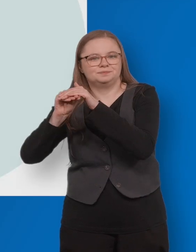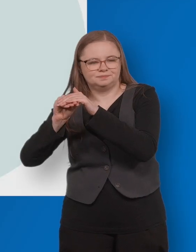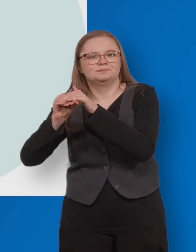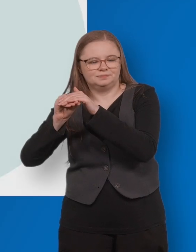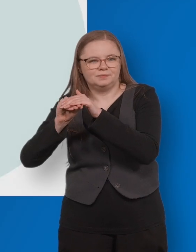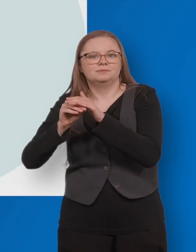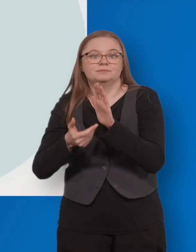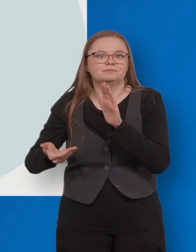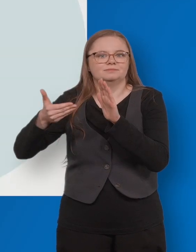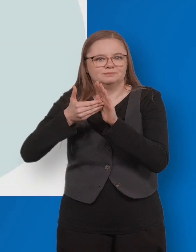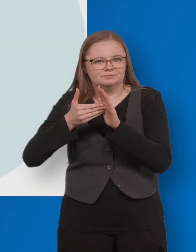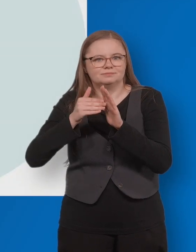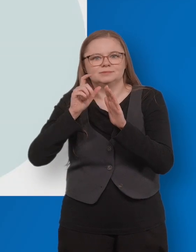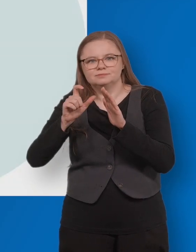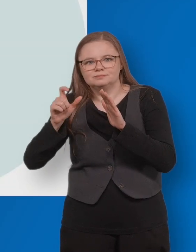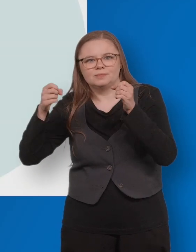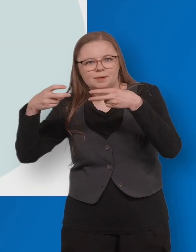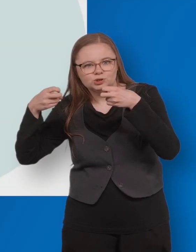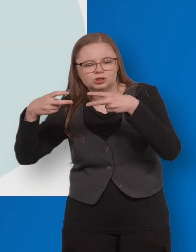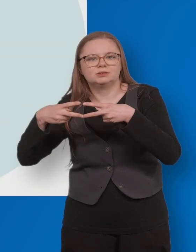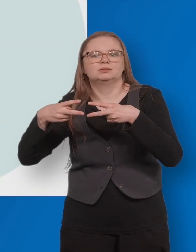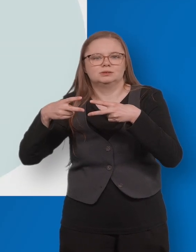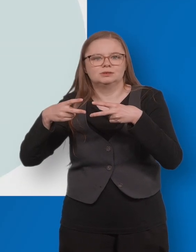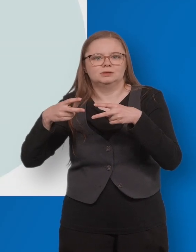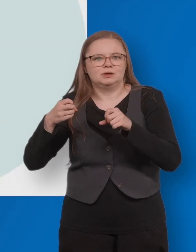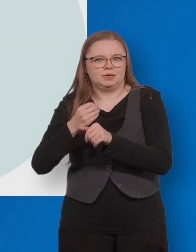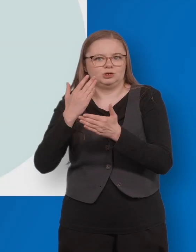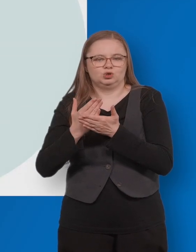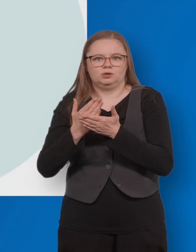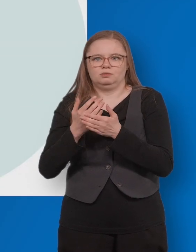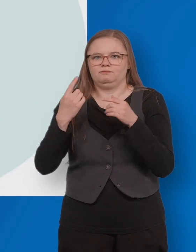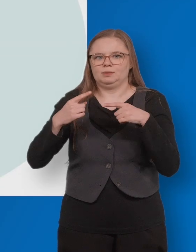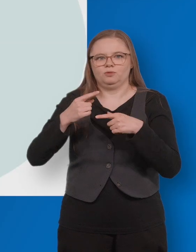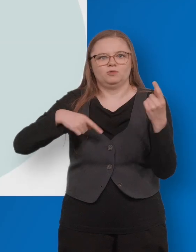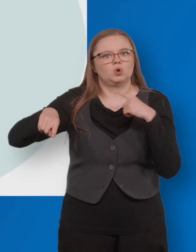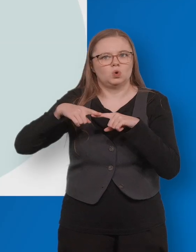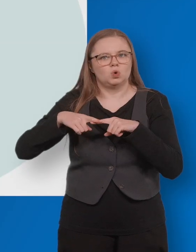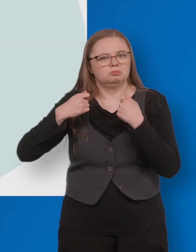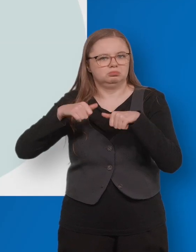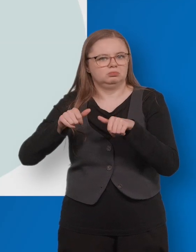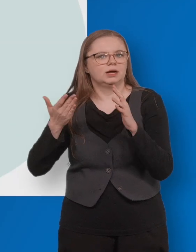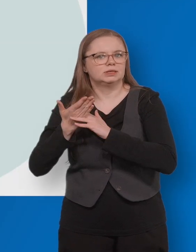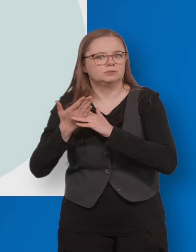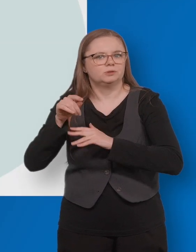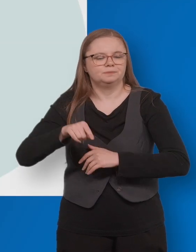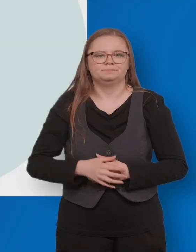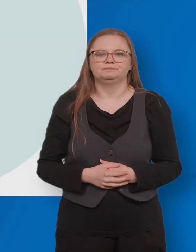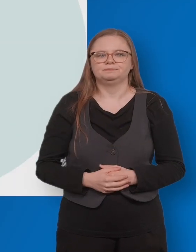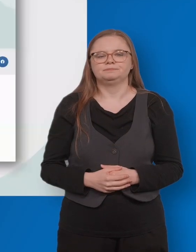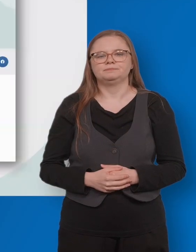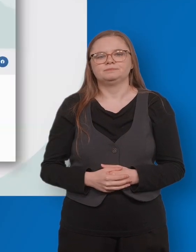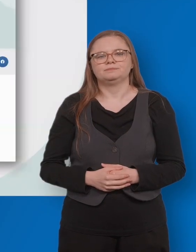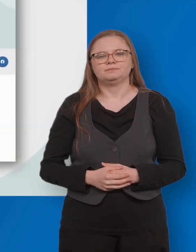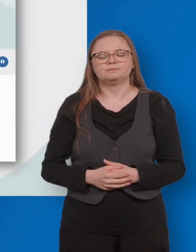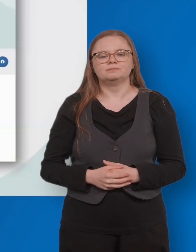get the captions sorted out and make it available to everybody and make it accessible as much as we can.